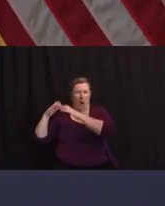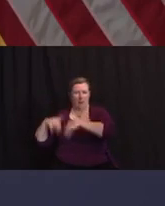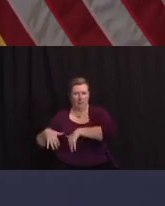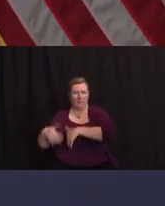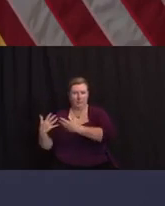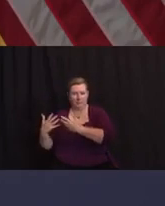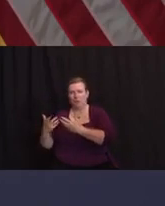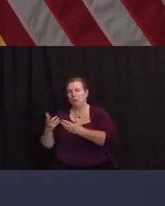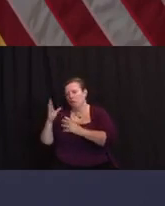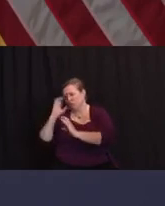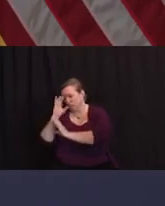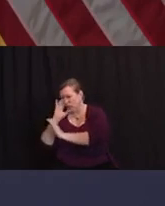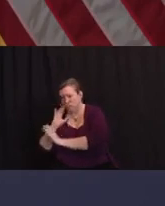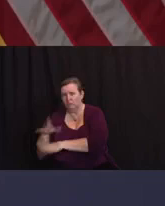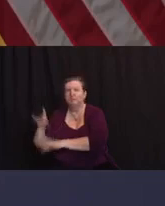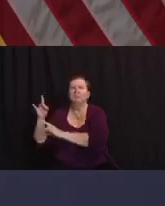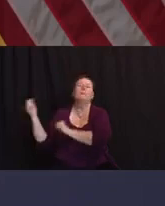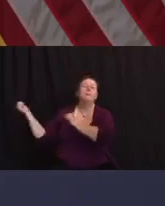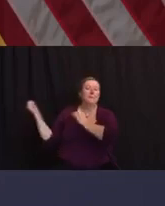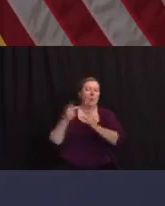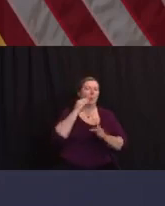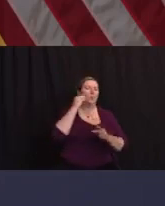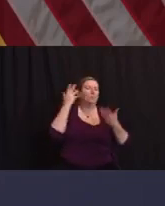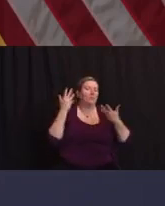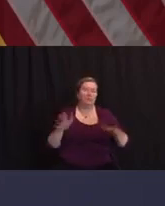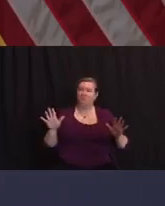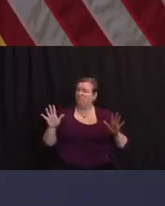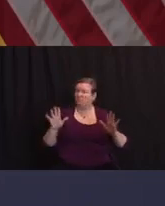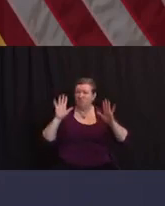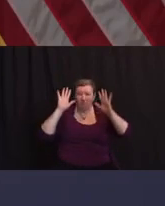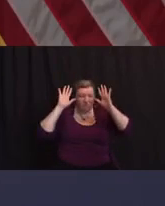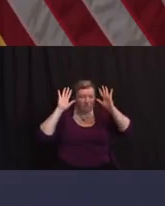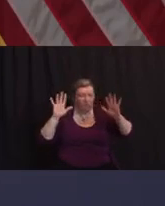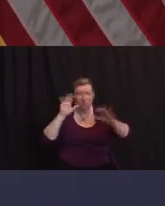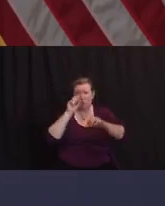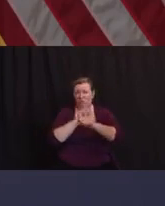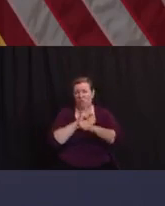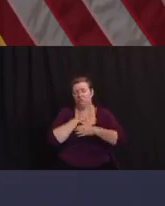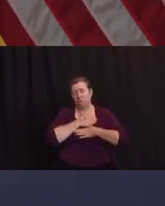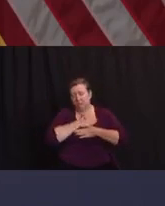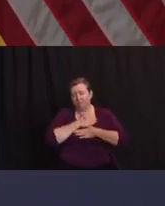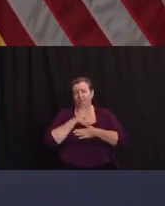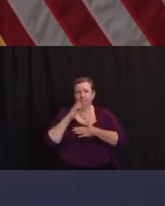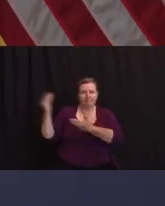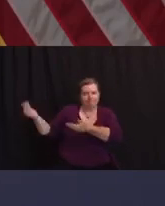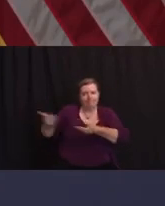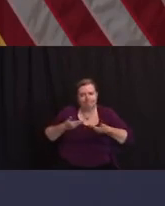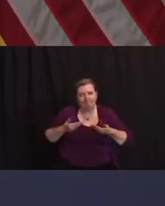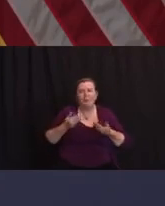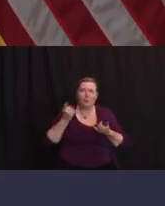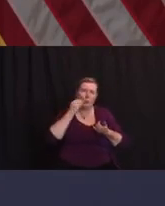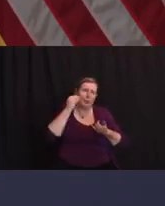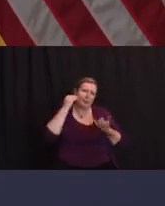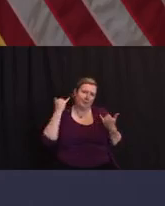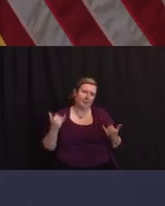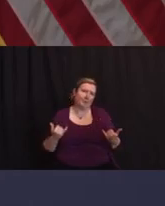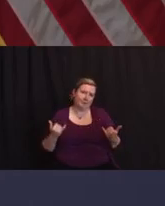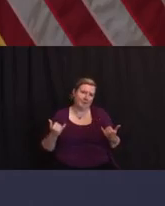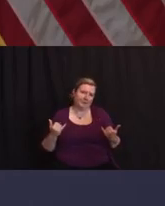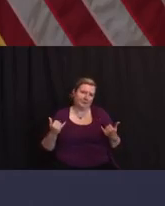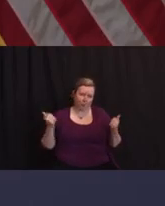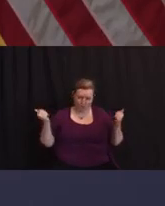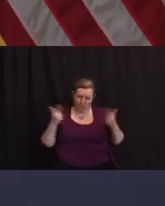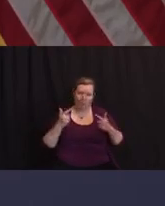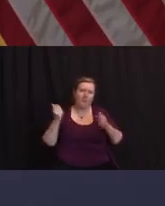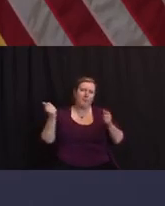what was an extremely difficult recovery mission down there. So we're happy to report back that they all came back safe and sound to